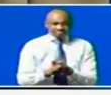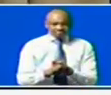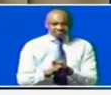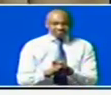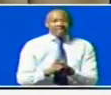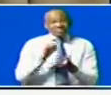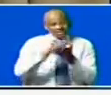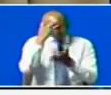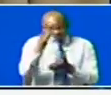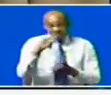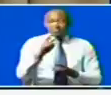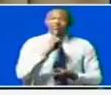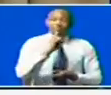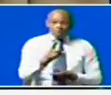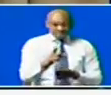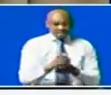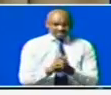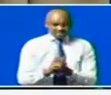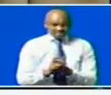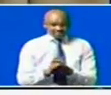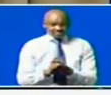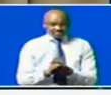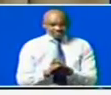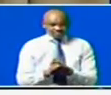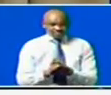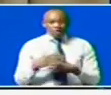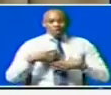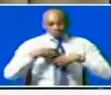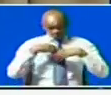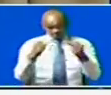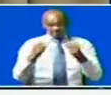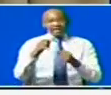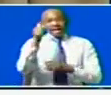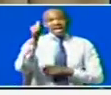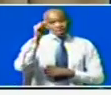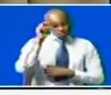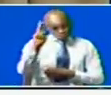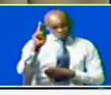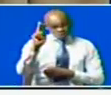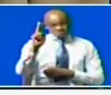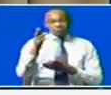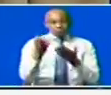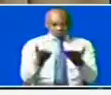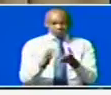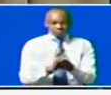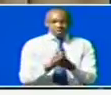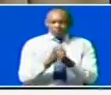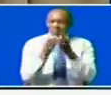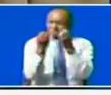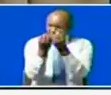which is why they commanded the confidence of the African Union and